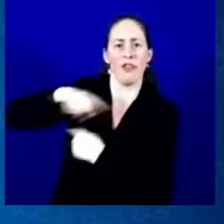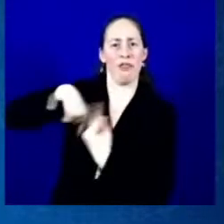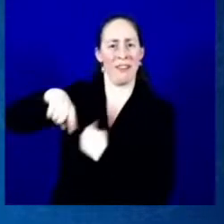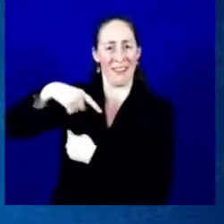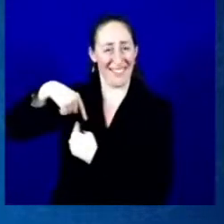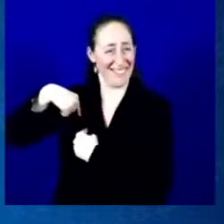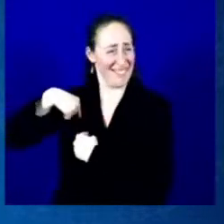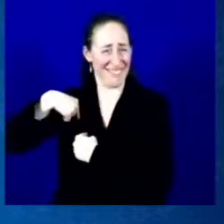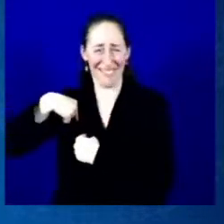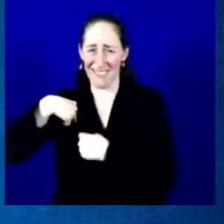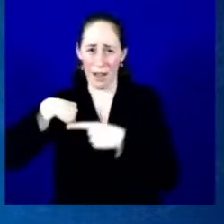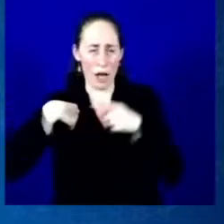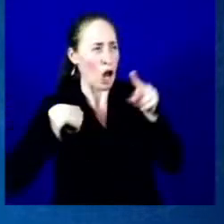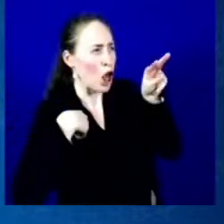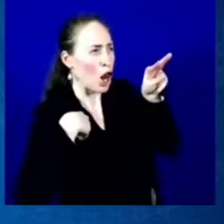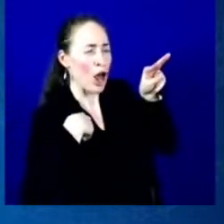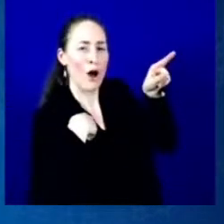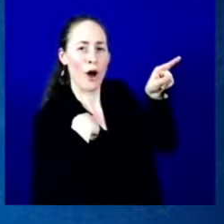century.